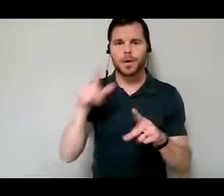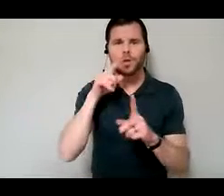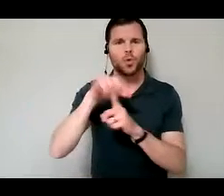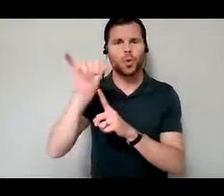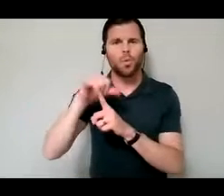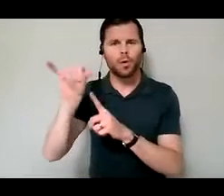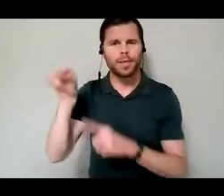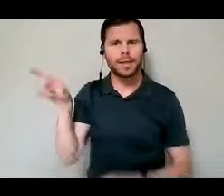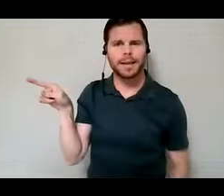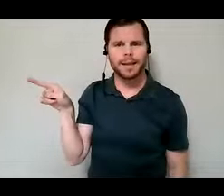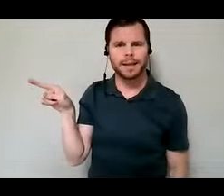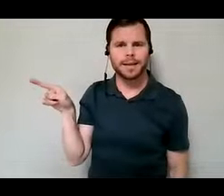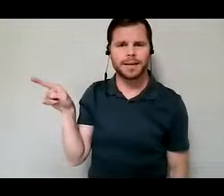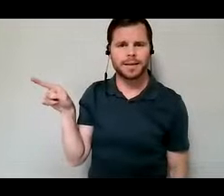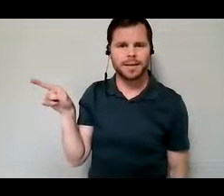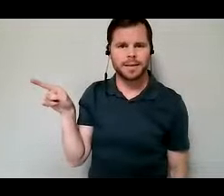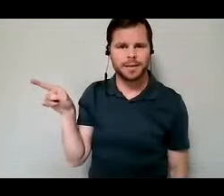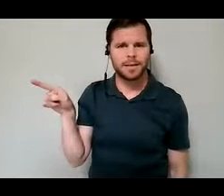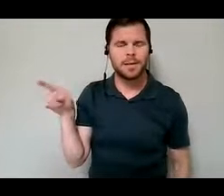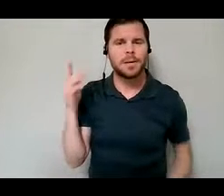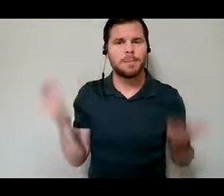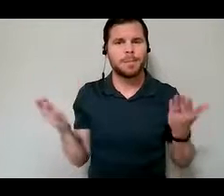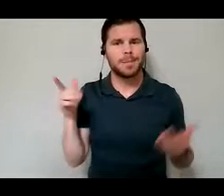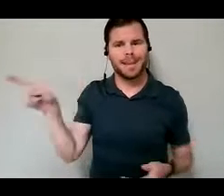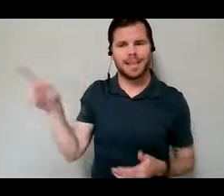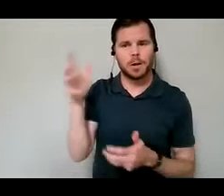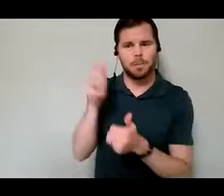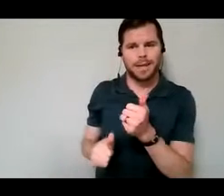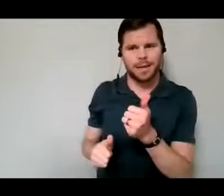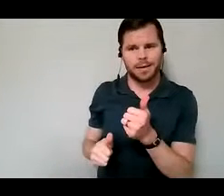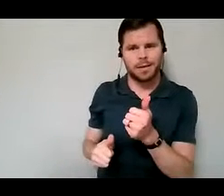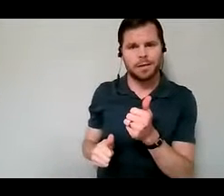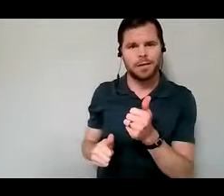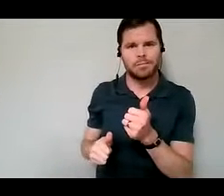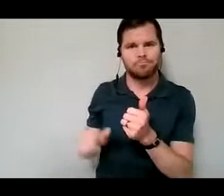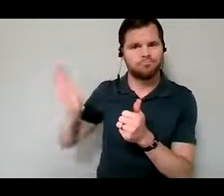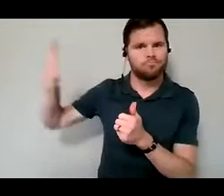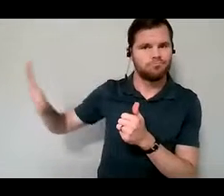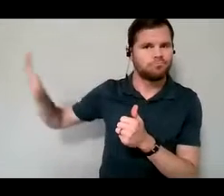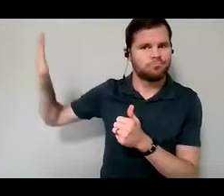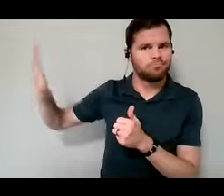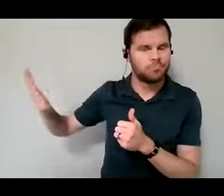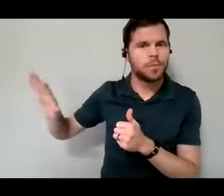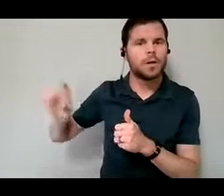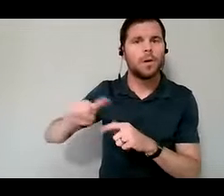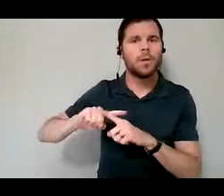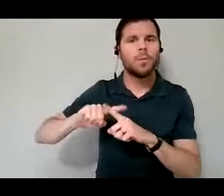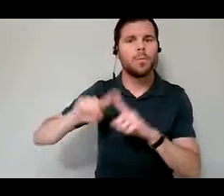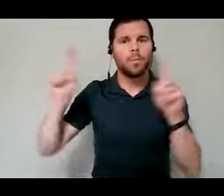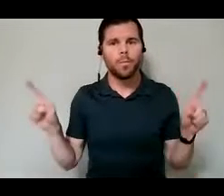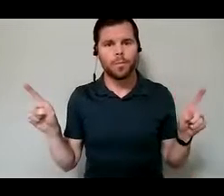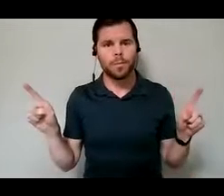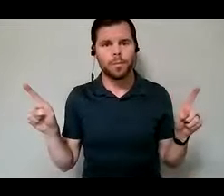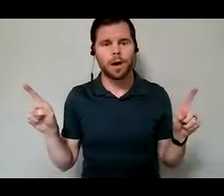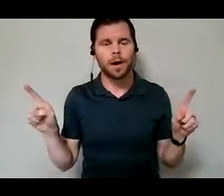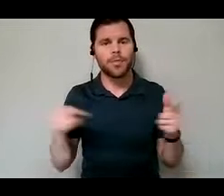they're probably just being mean for whatever reason. But then a bunch of